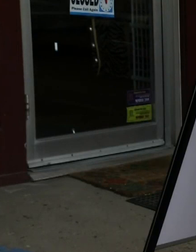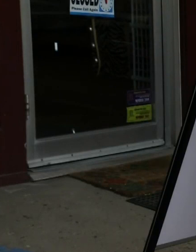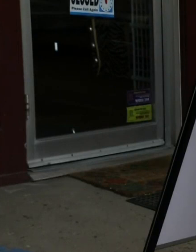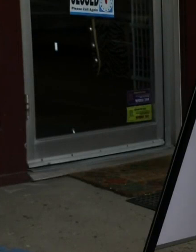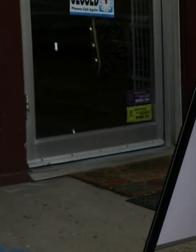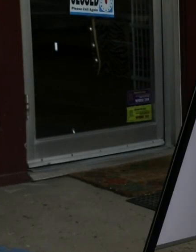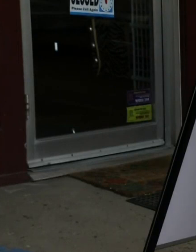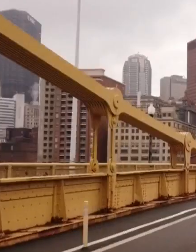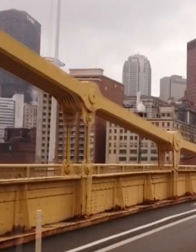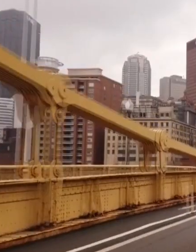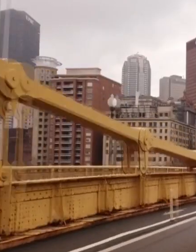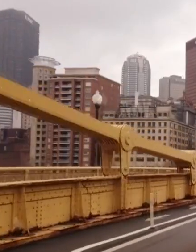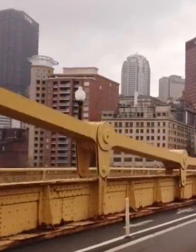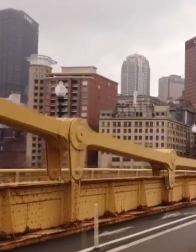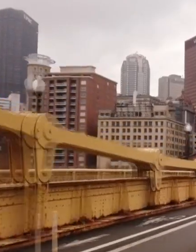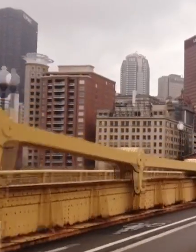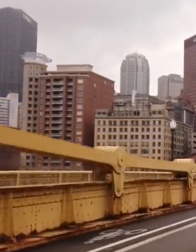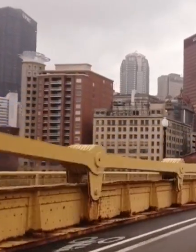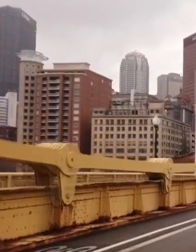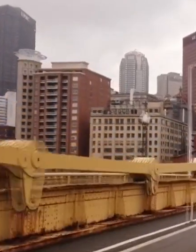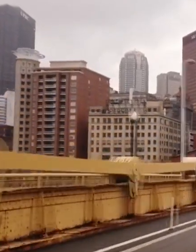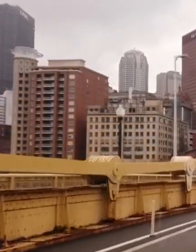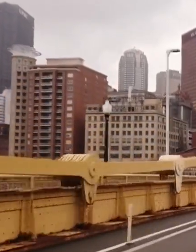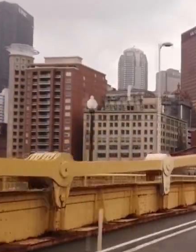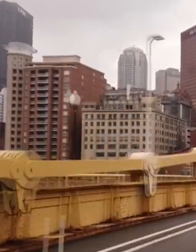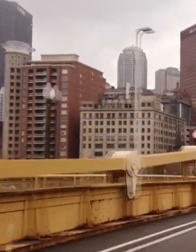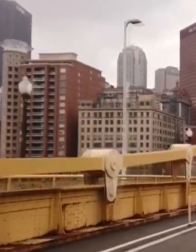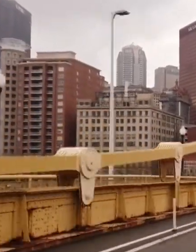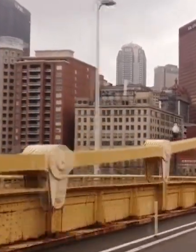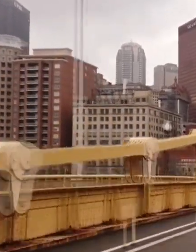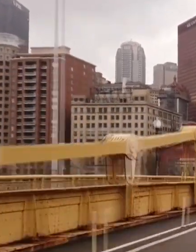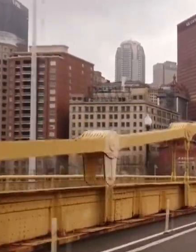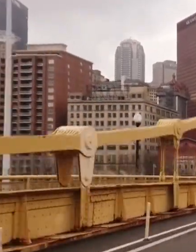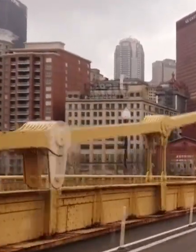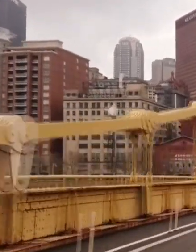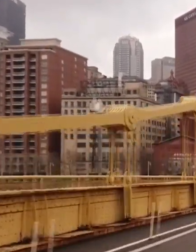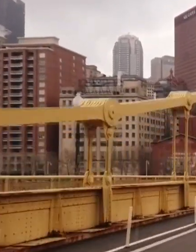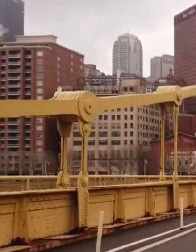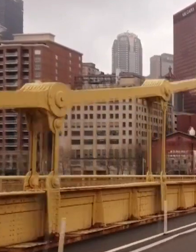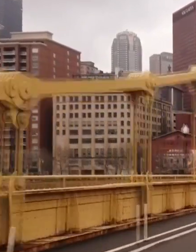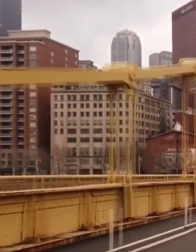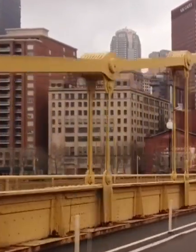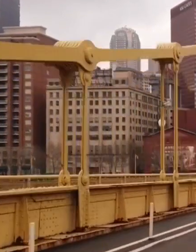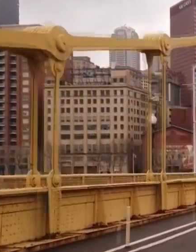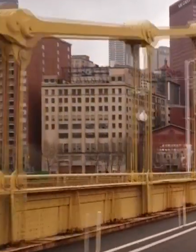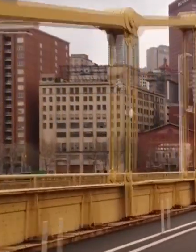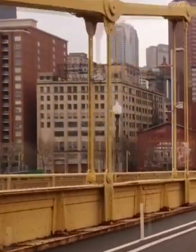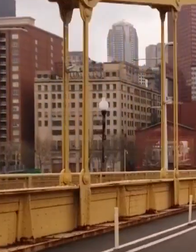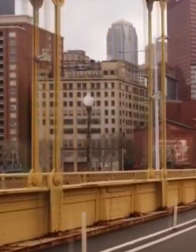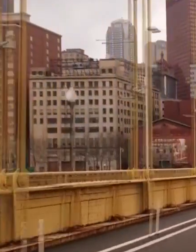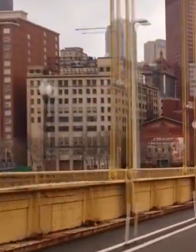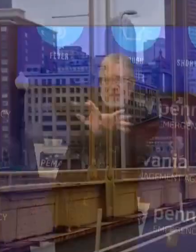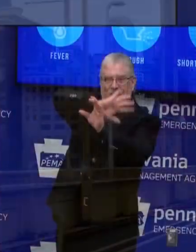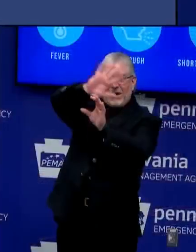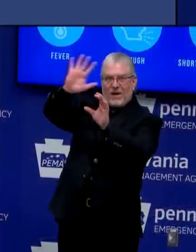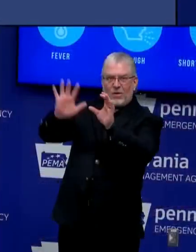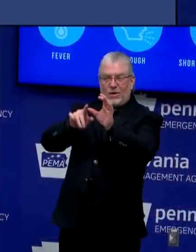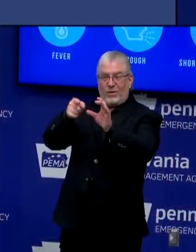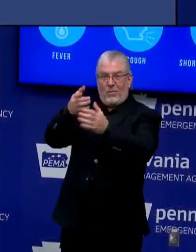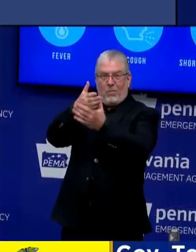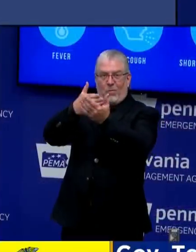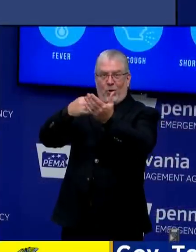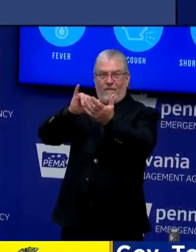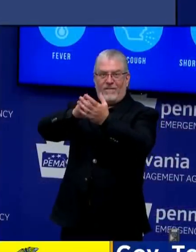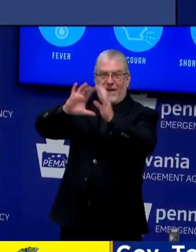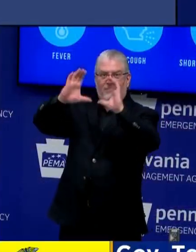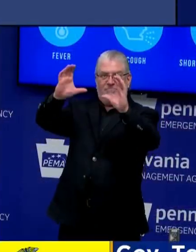public again. Southwestern Pennsylvania has so much at stake in a decision expected tomorrow. We're looking to save people's lives. We're